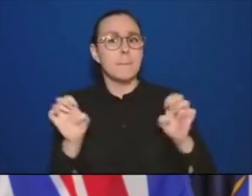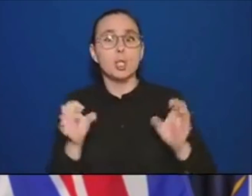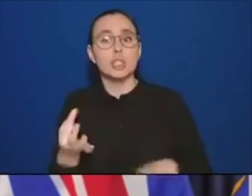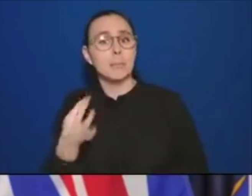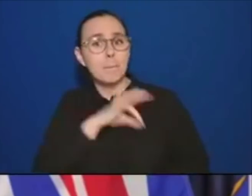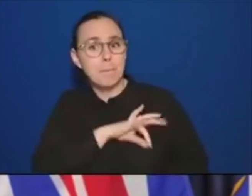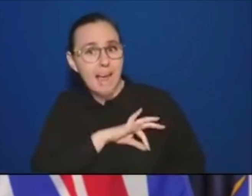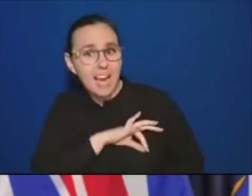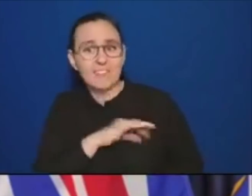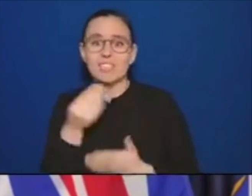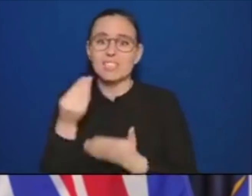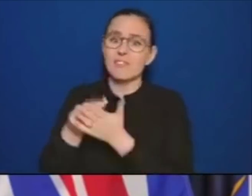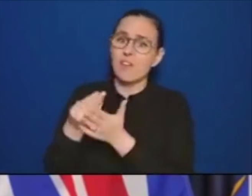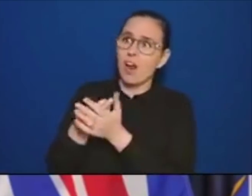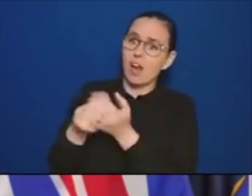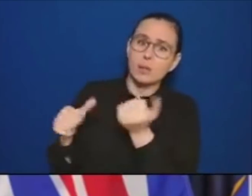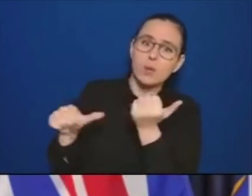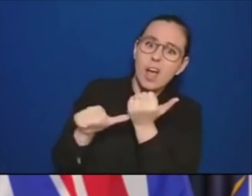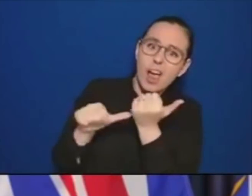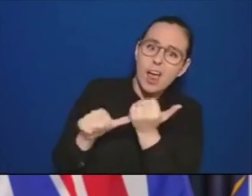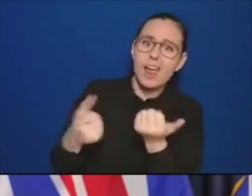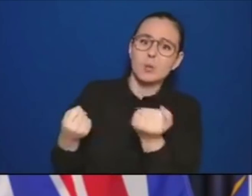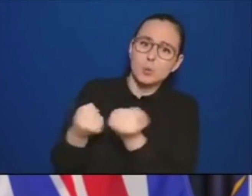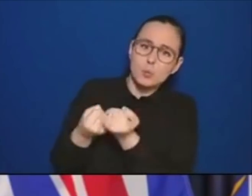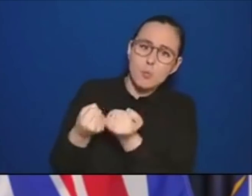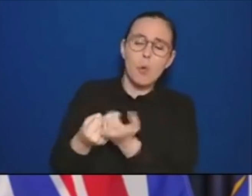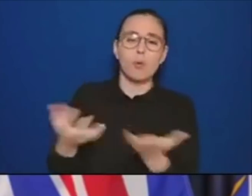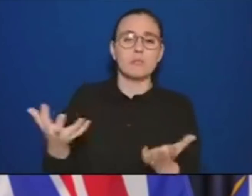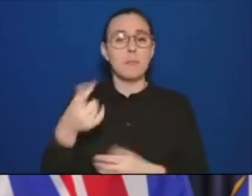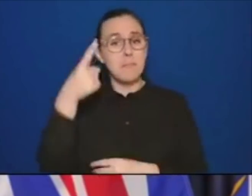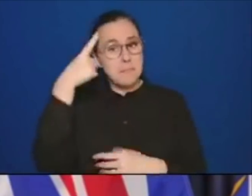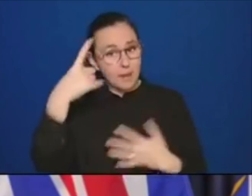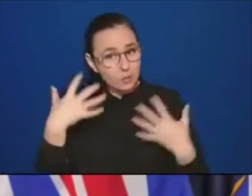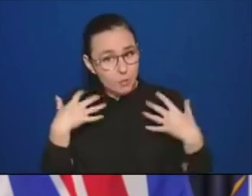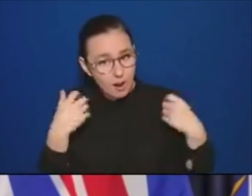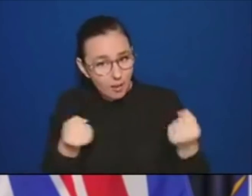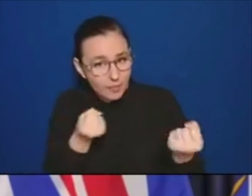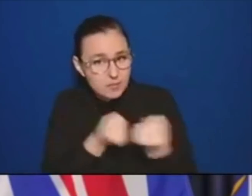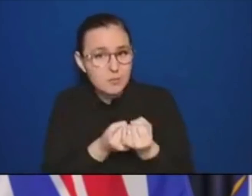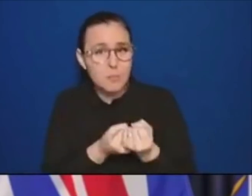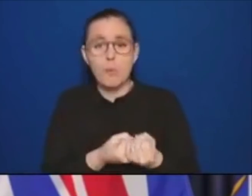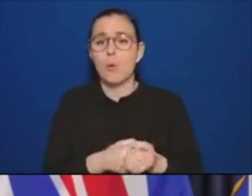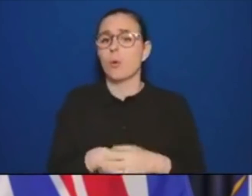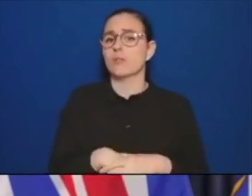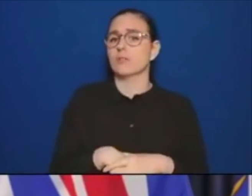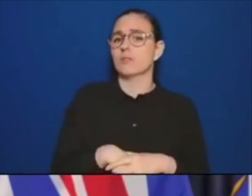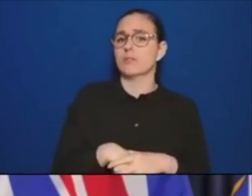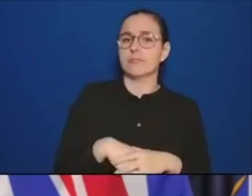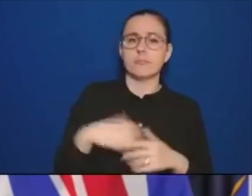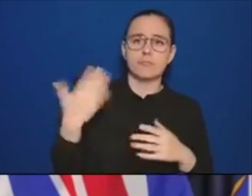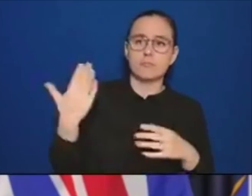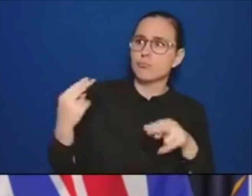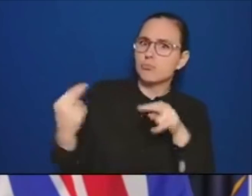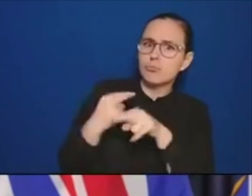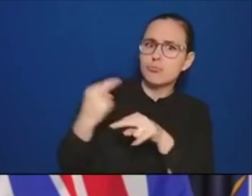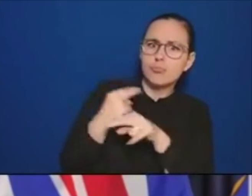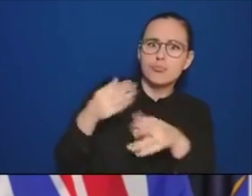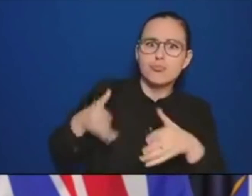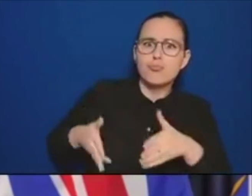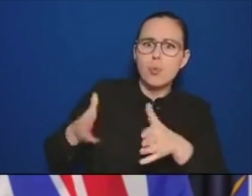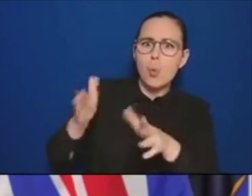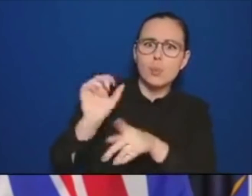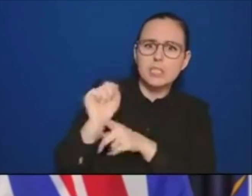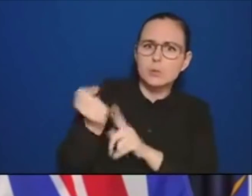aid, mental health supports, road conditions and travel, federal supports like employment